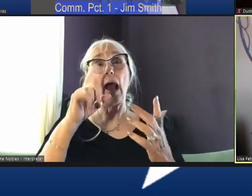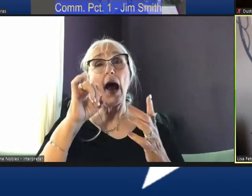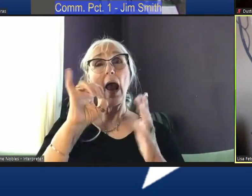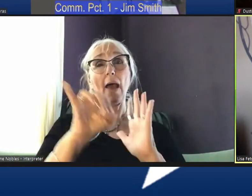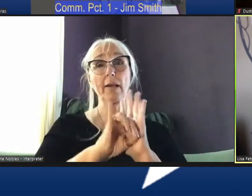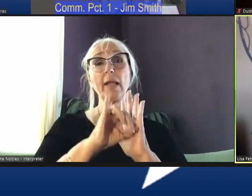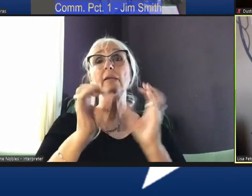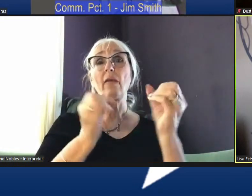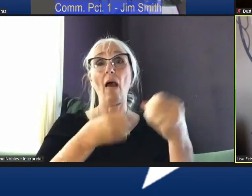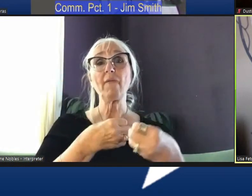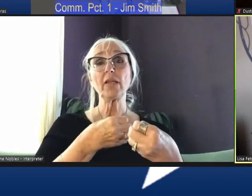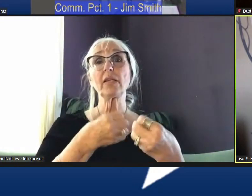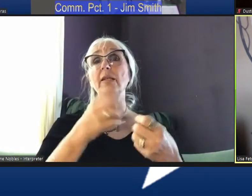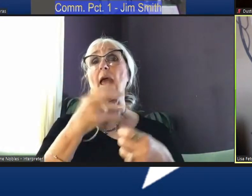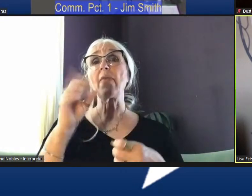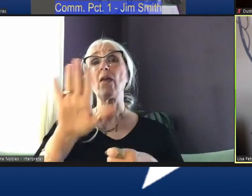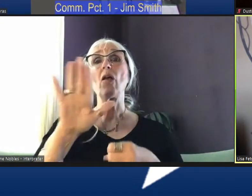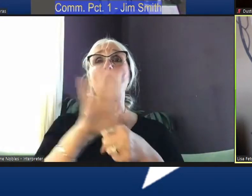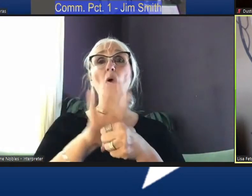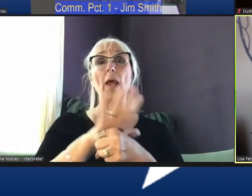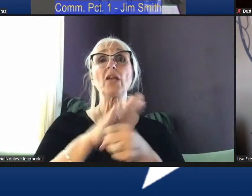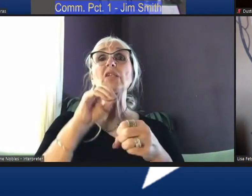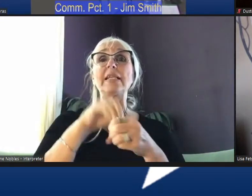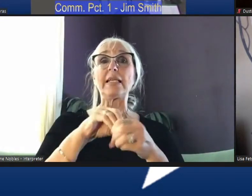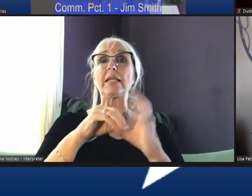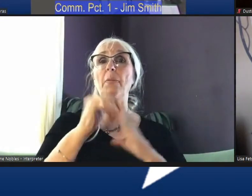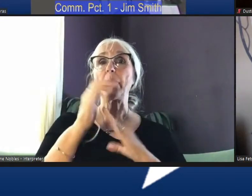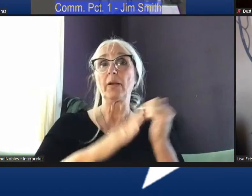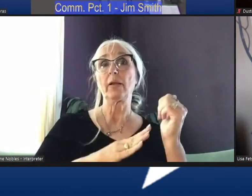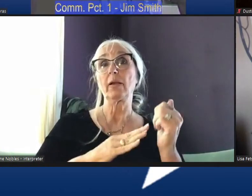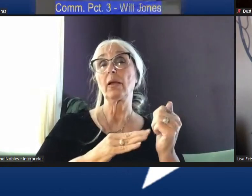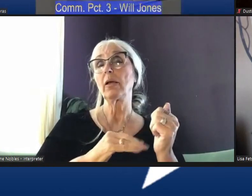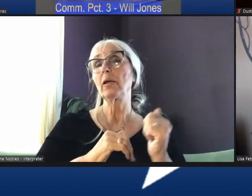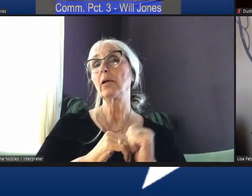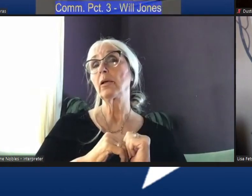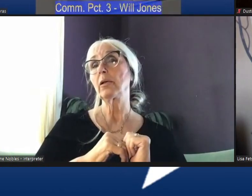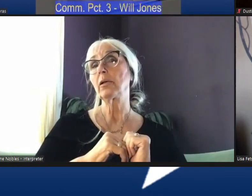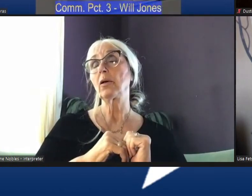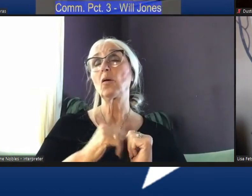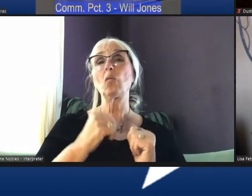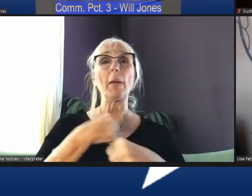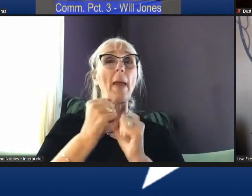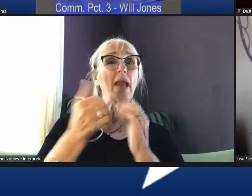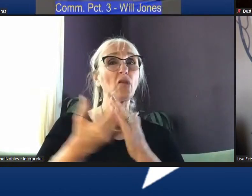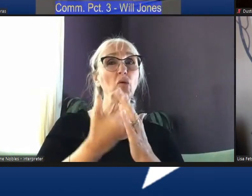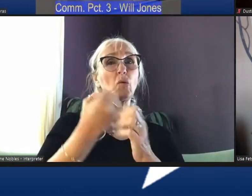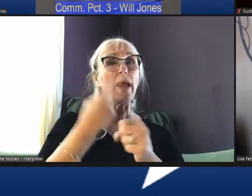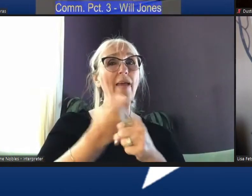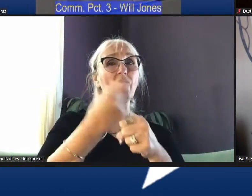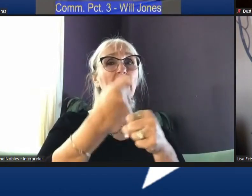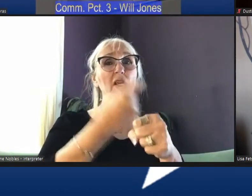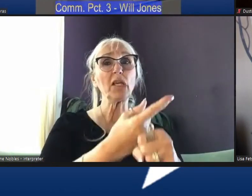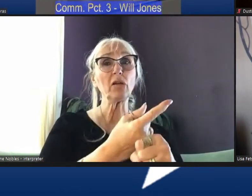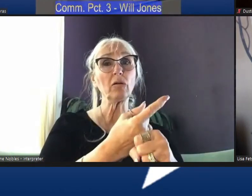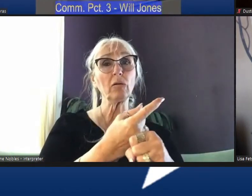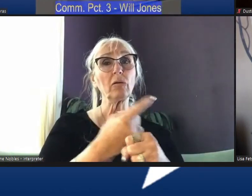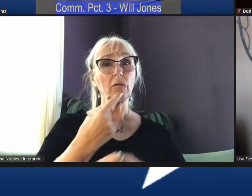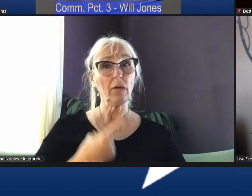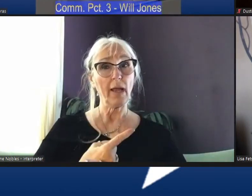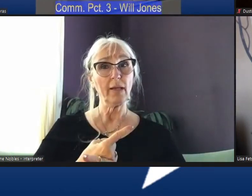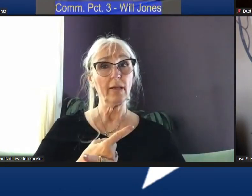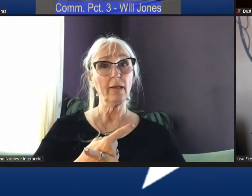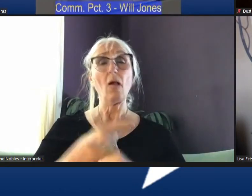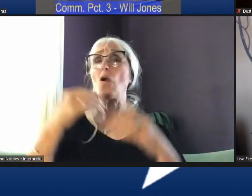offices and their locations in the building. So this is, we're renewing this every year, is that correct? Because there's already, or is this a